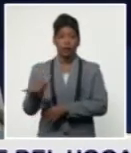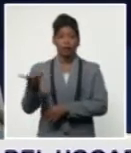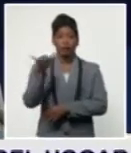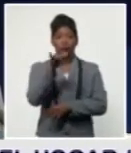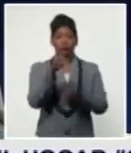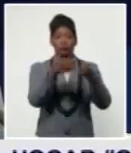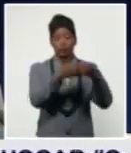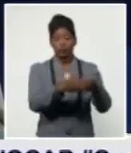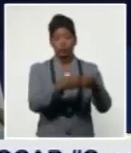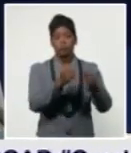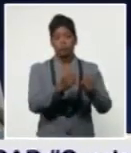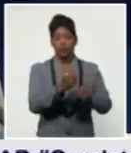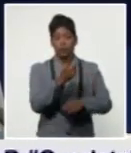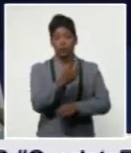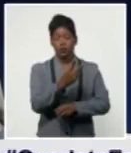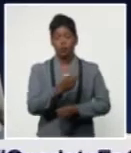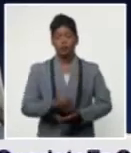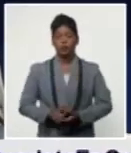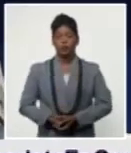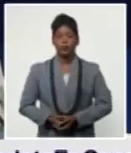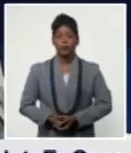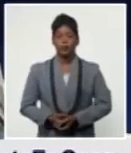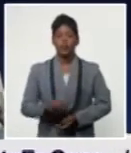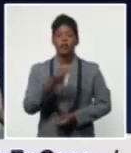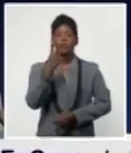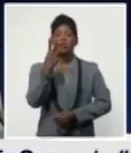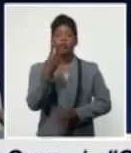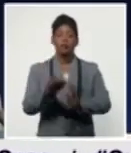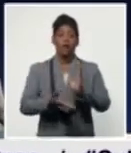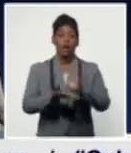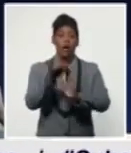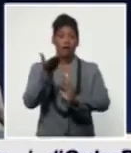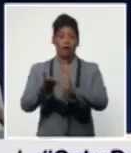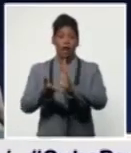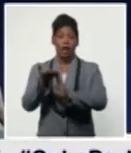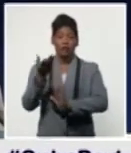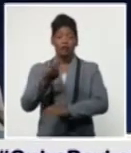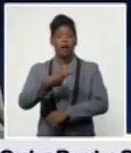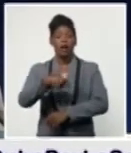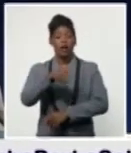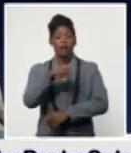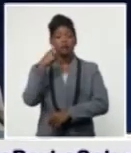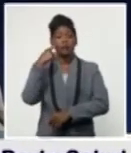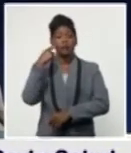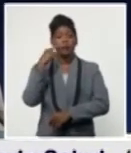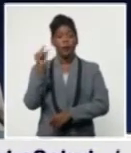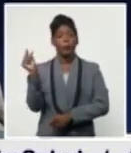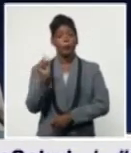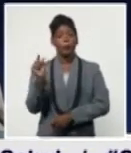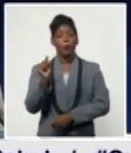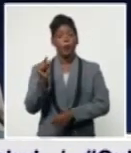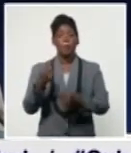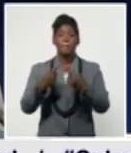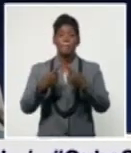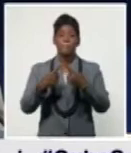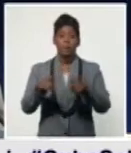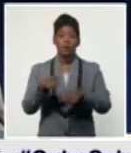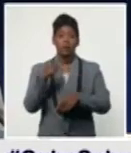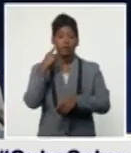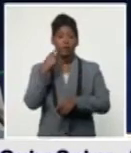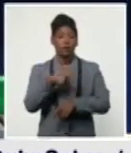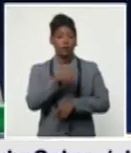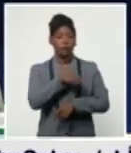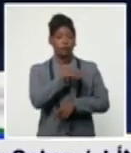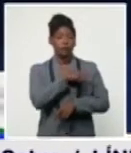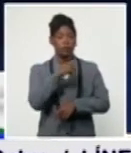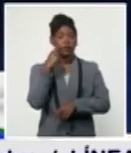We always report the 2 cases that were evacuated, we always mention. There were 3 discharges in the